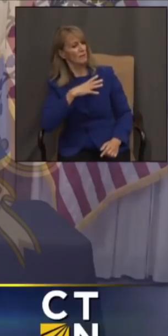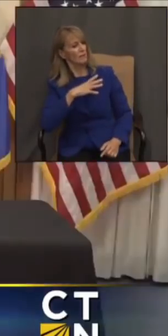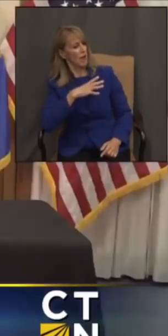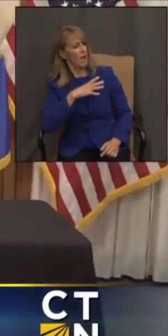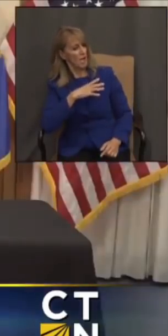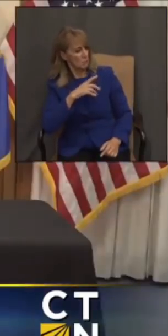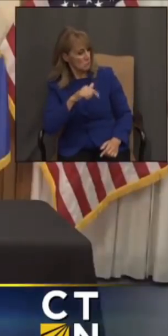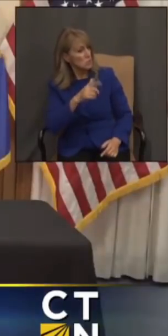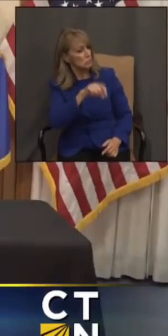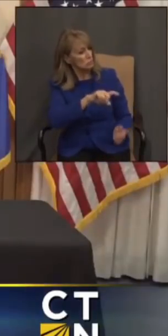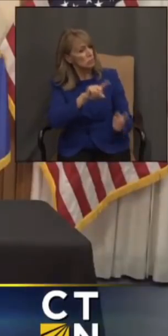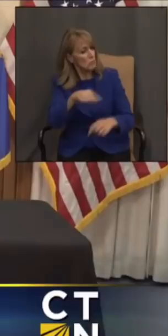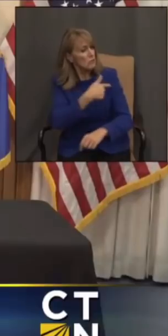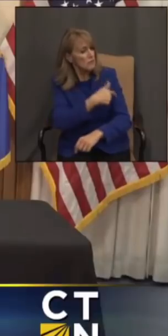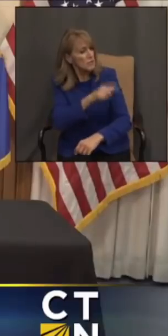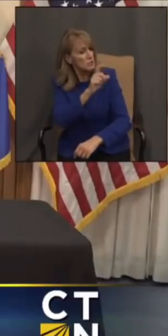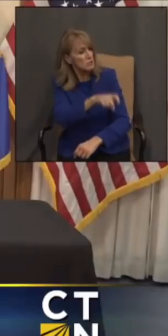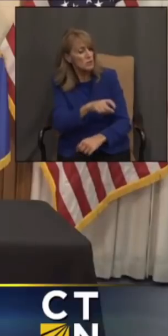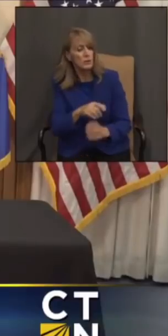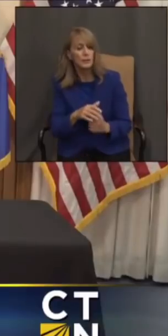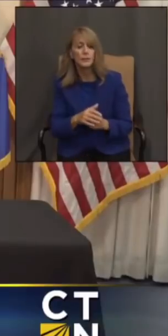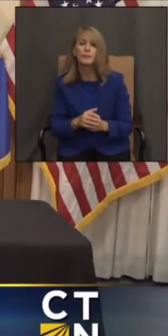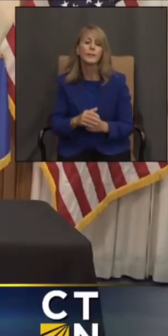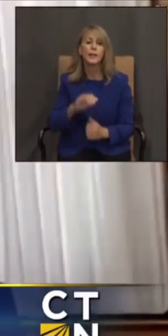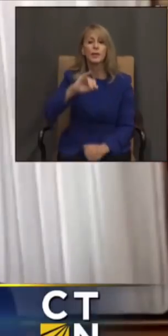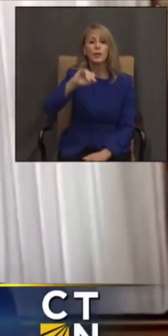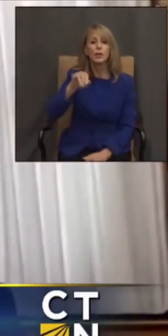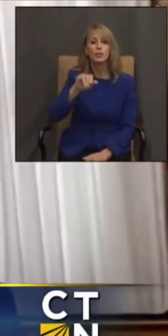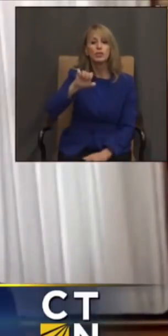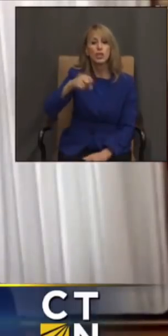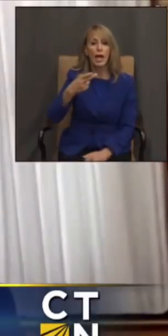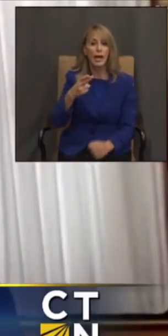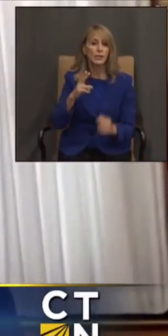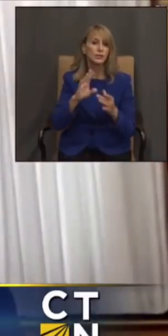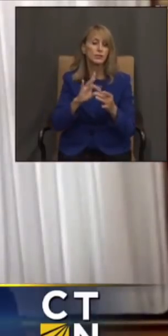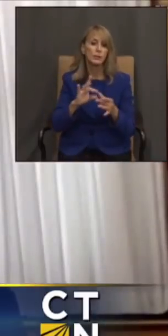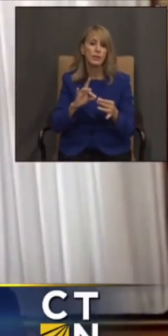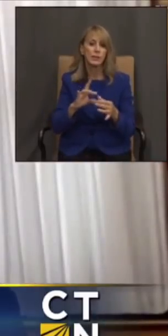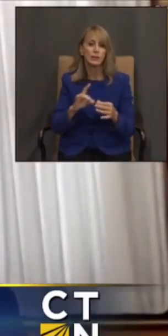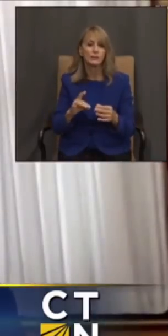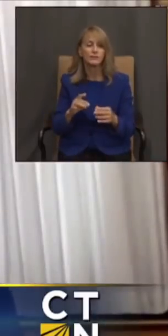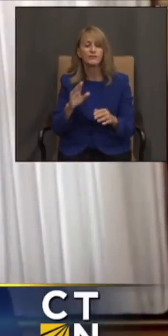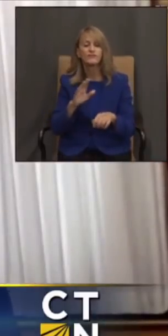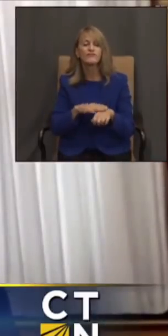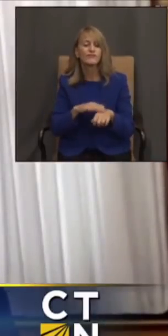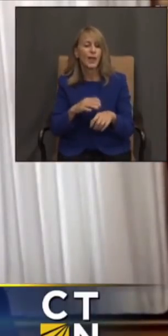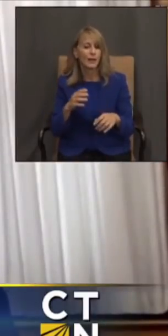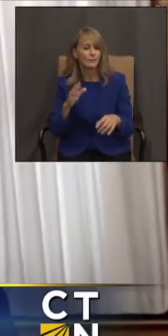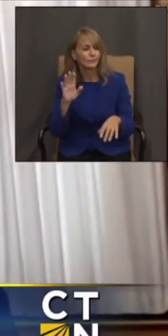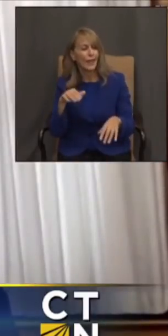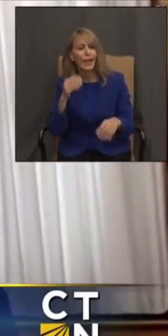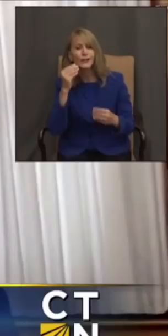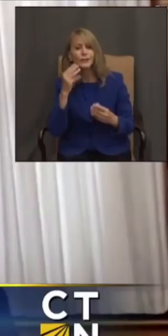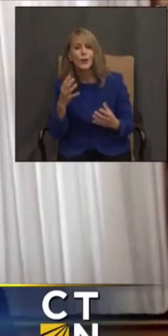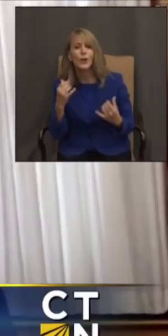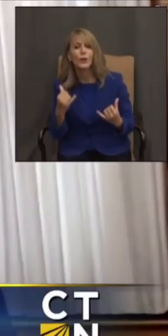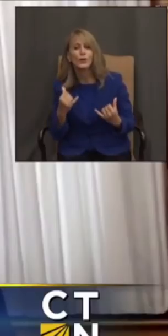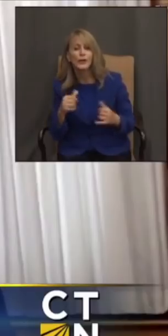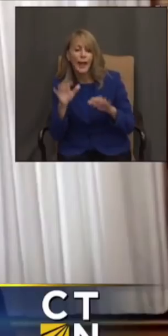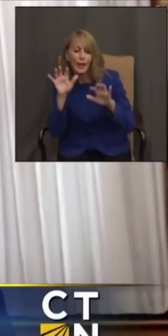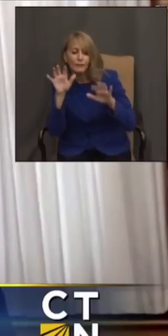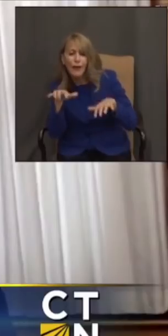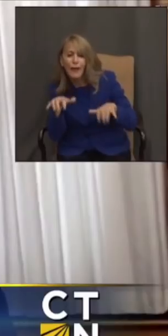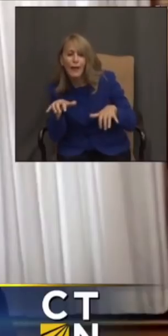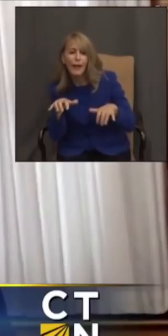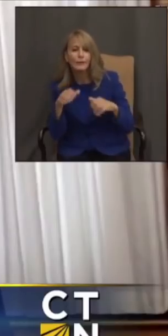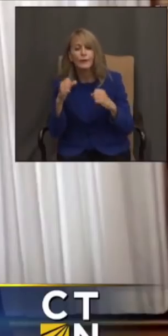Josh? Well, I think it's worth pointing out it's also a cold, rainy day in Hartford, so outdoor walk-up clinics